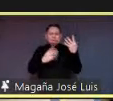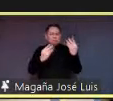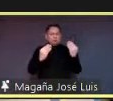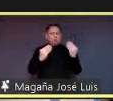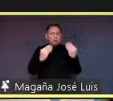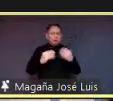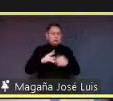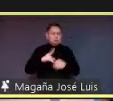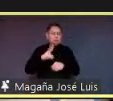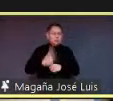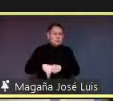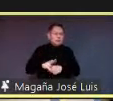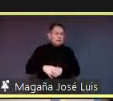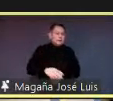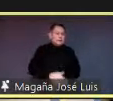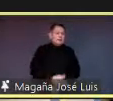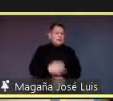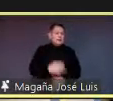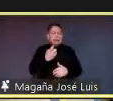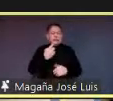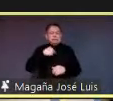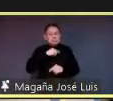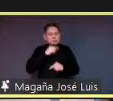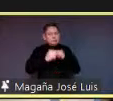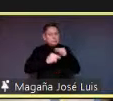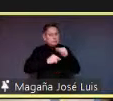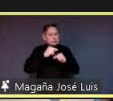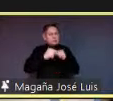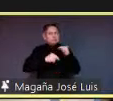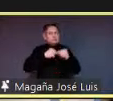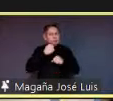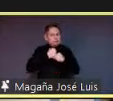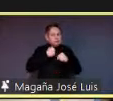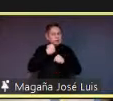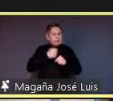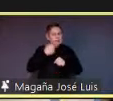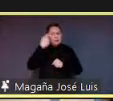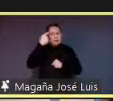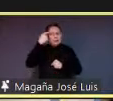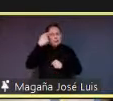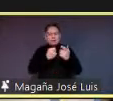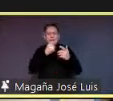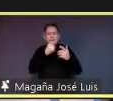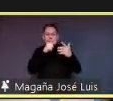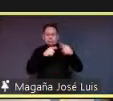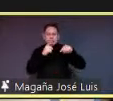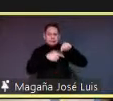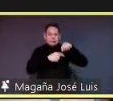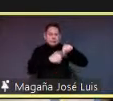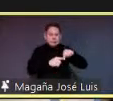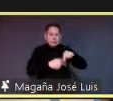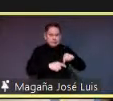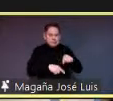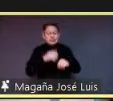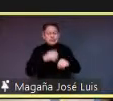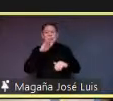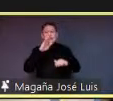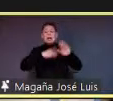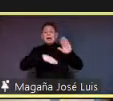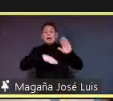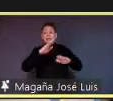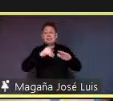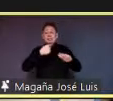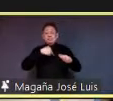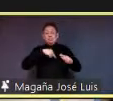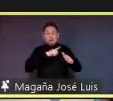are many, of course. They continue to be many. We are working hard at trying to meet some of them